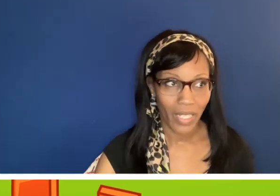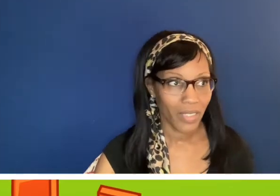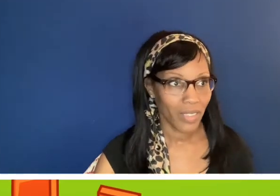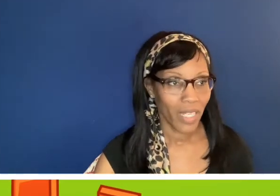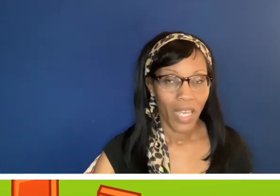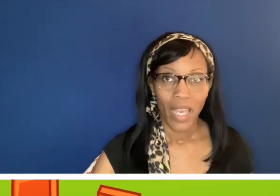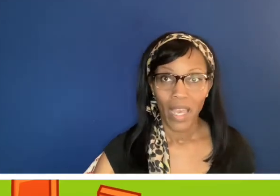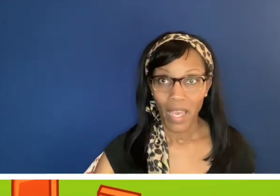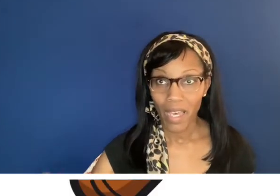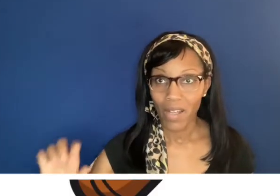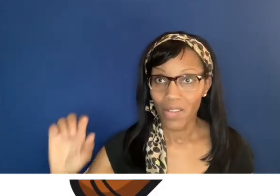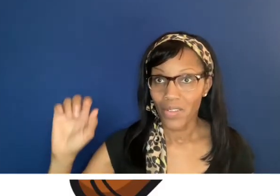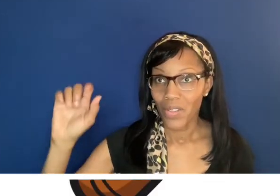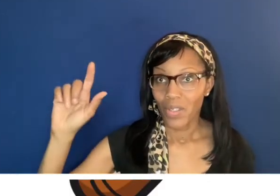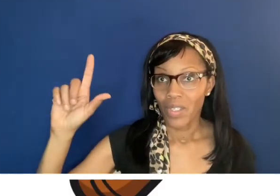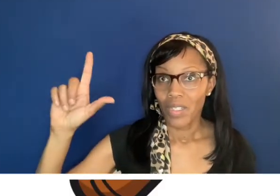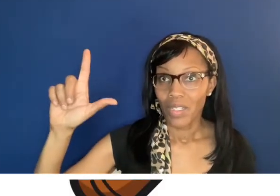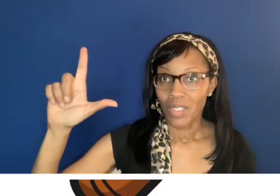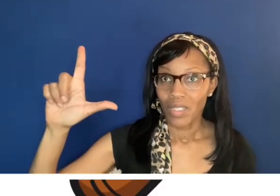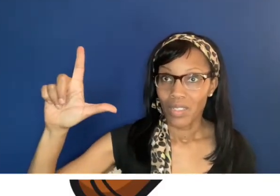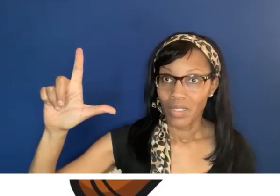And next, L.